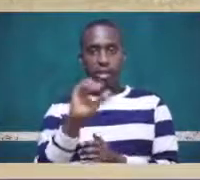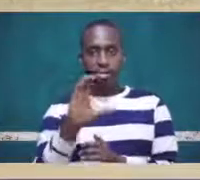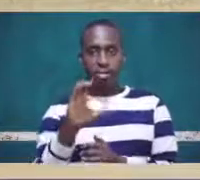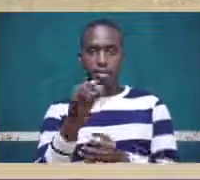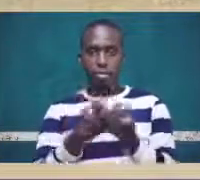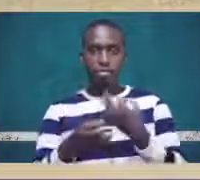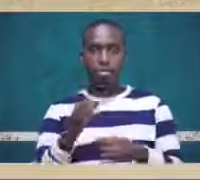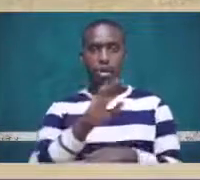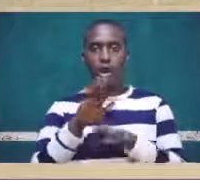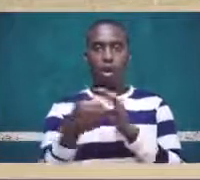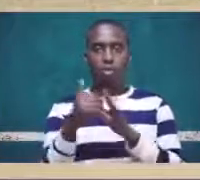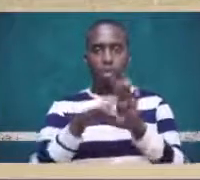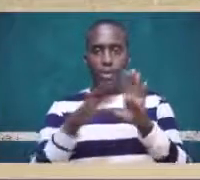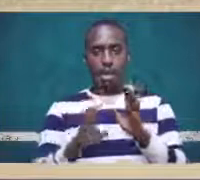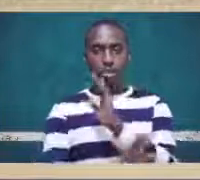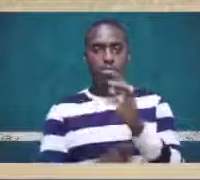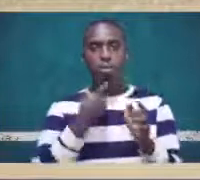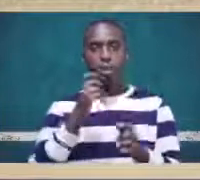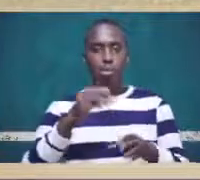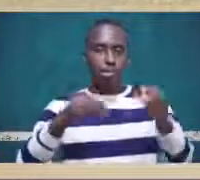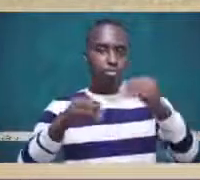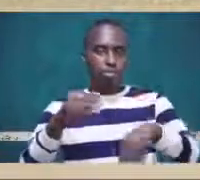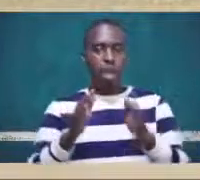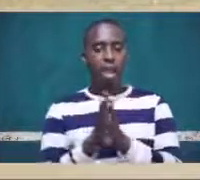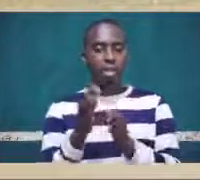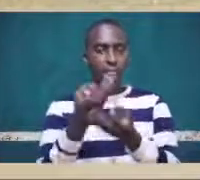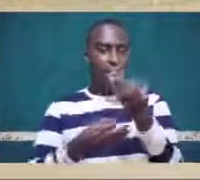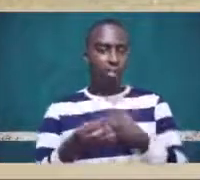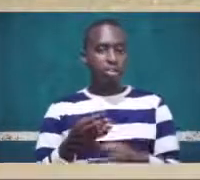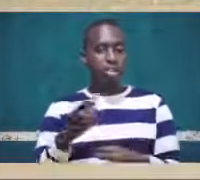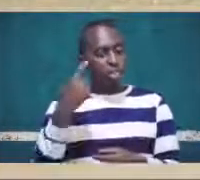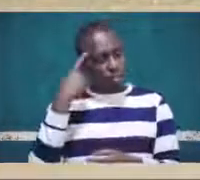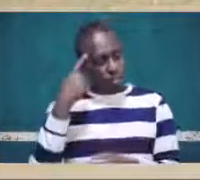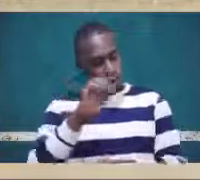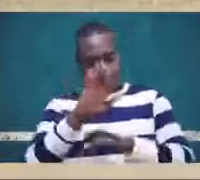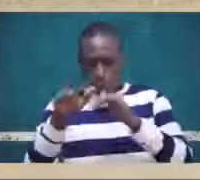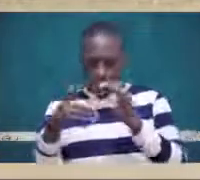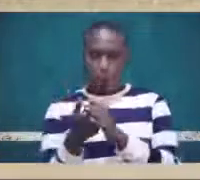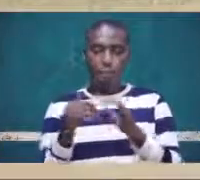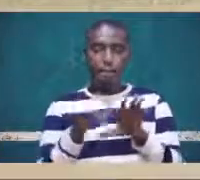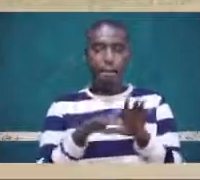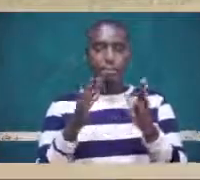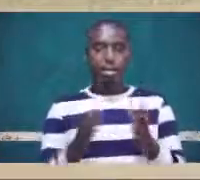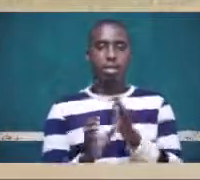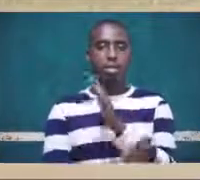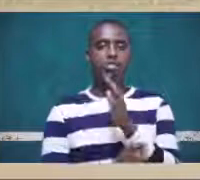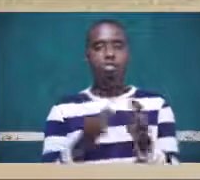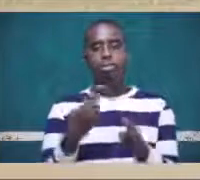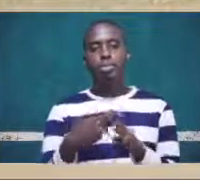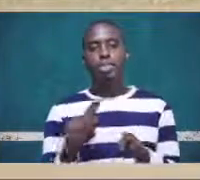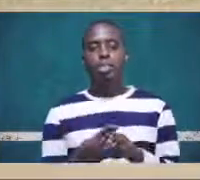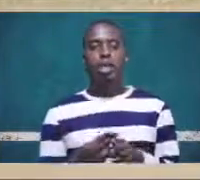member countries have to contribute. And this industry will be owned by all member countries. That is what we call